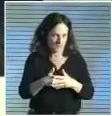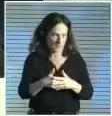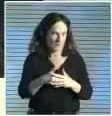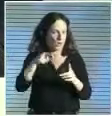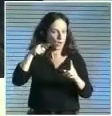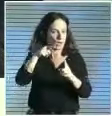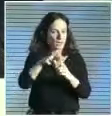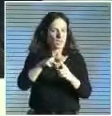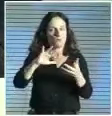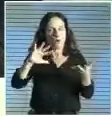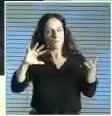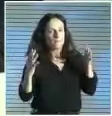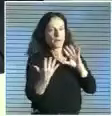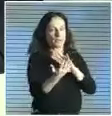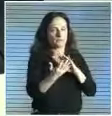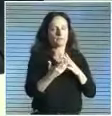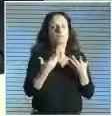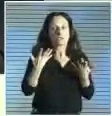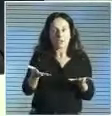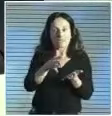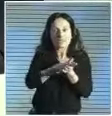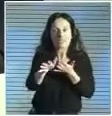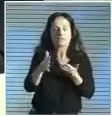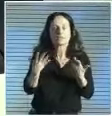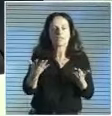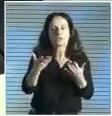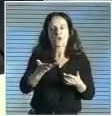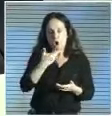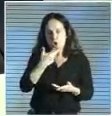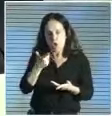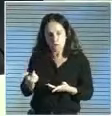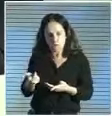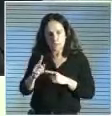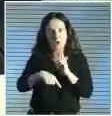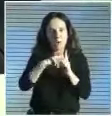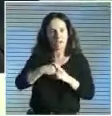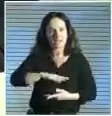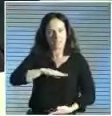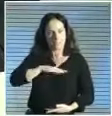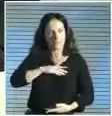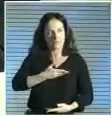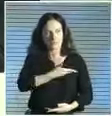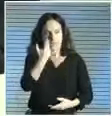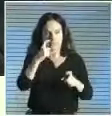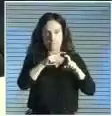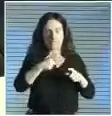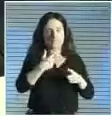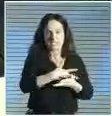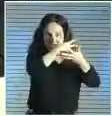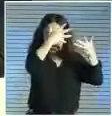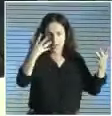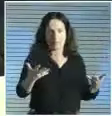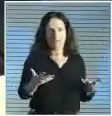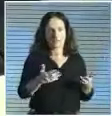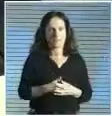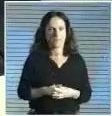the means, the technology, and the capabilities that the big company have. That's very well said. And then picking up on that, what you just talked about is